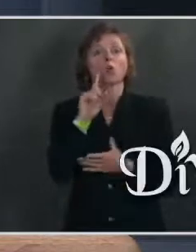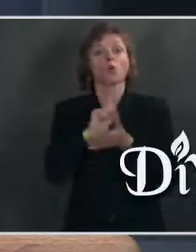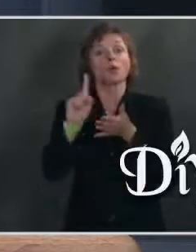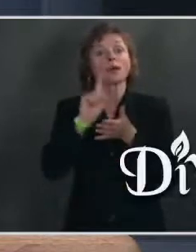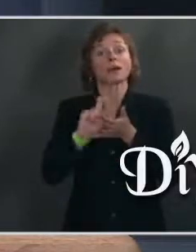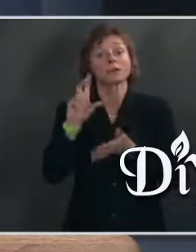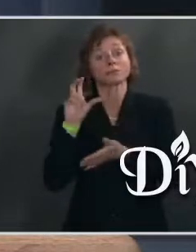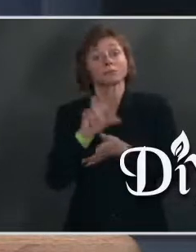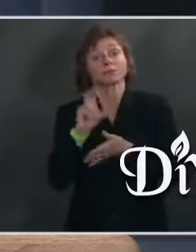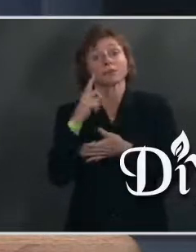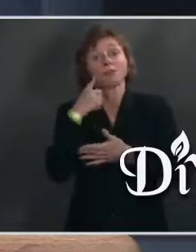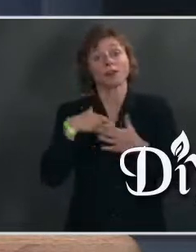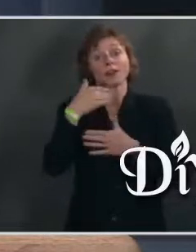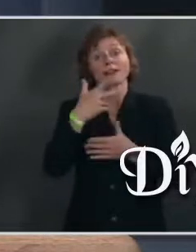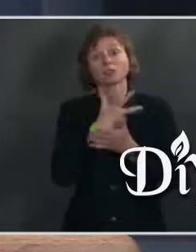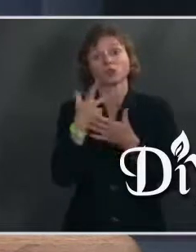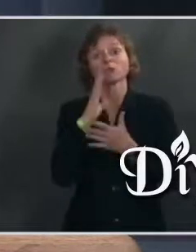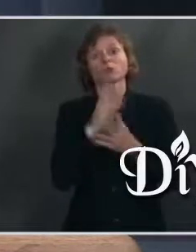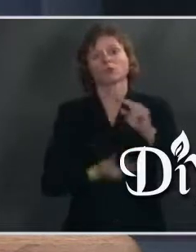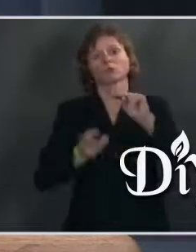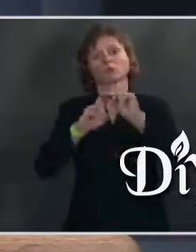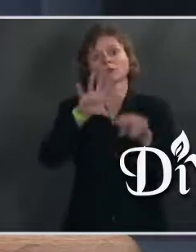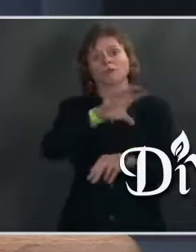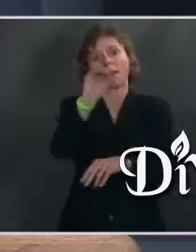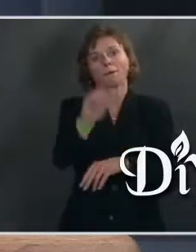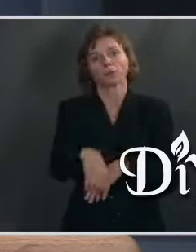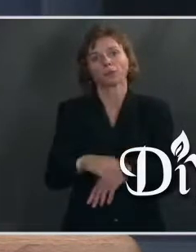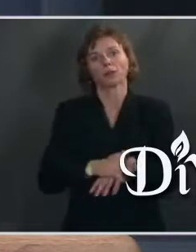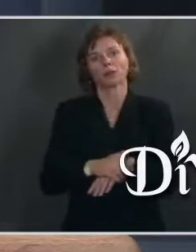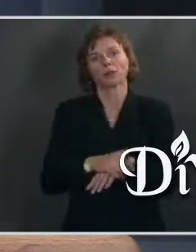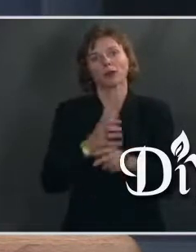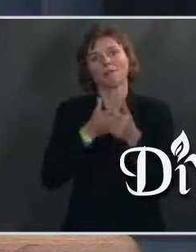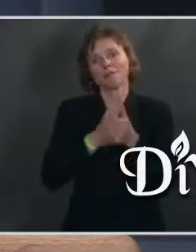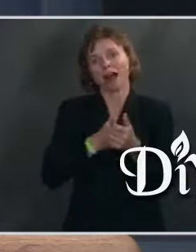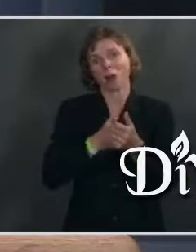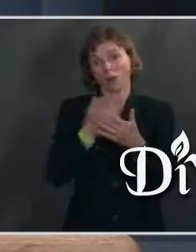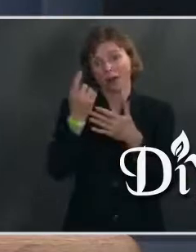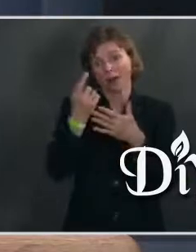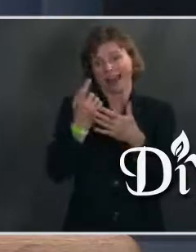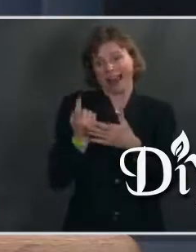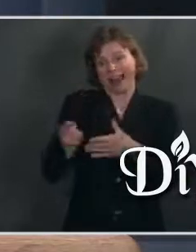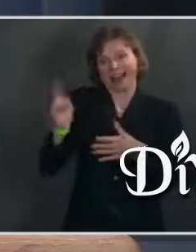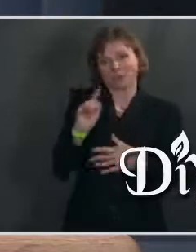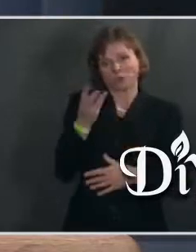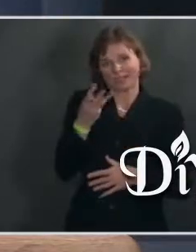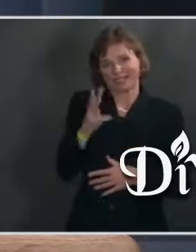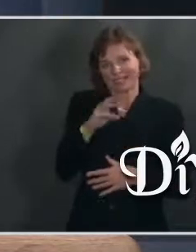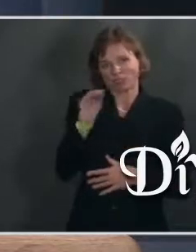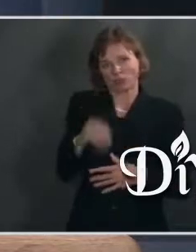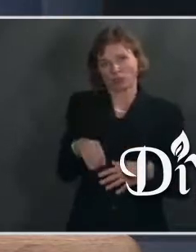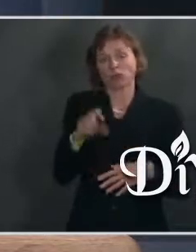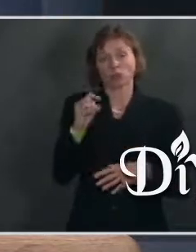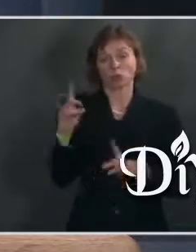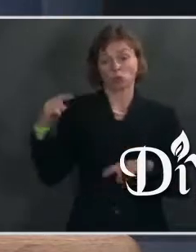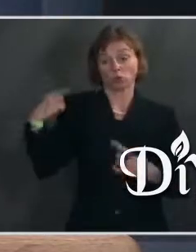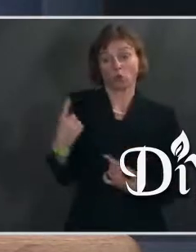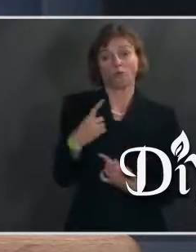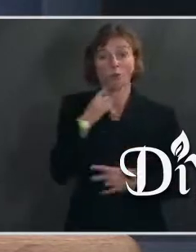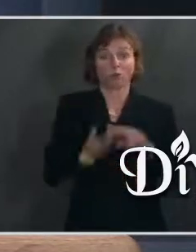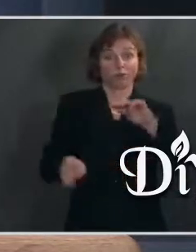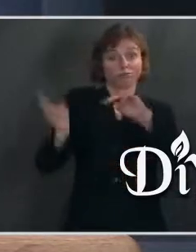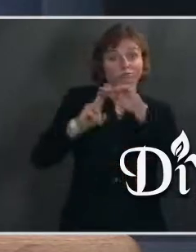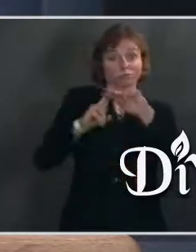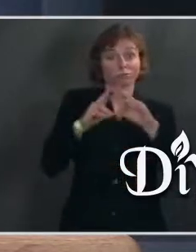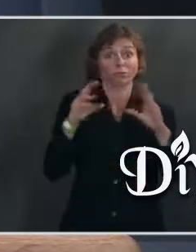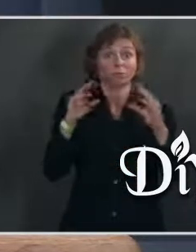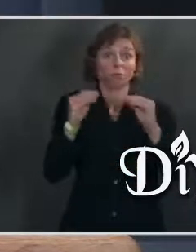an additional 5%, following last week's 16% increase. So we've increased supply by more than 20% since the president